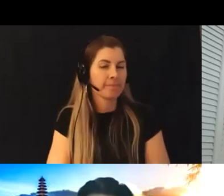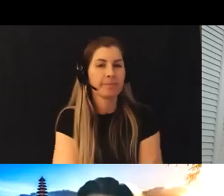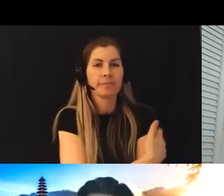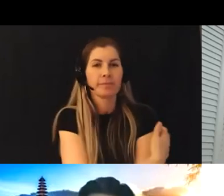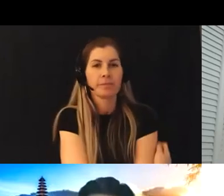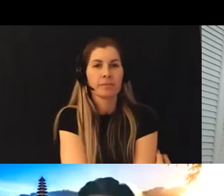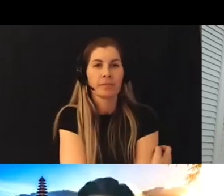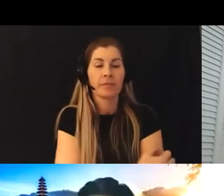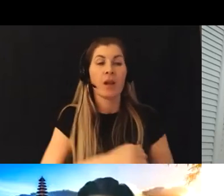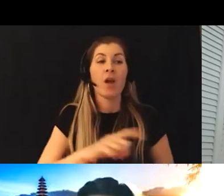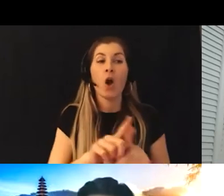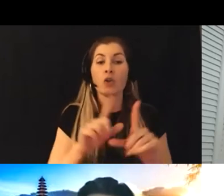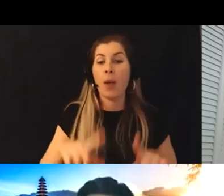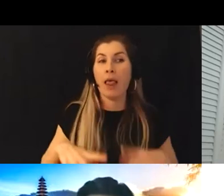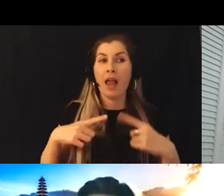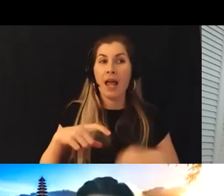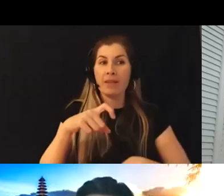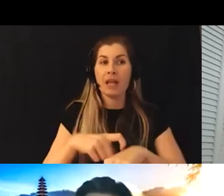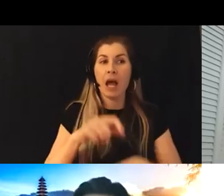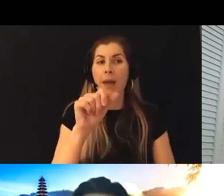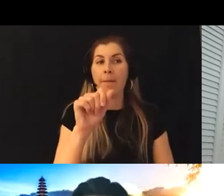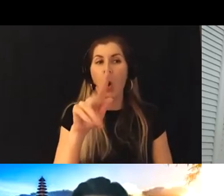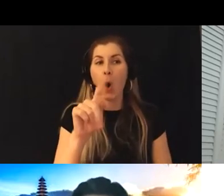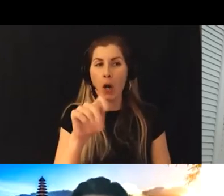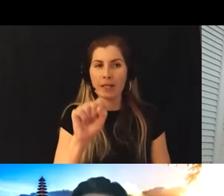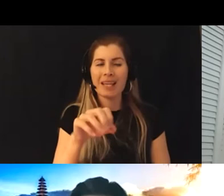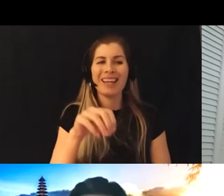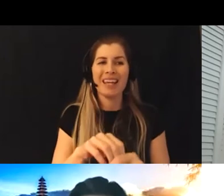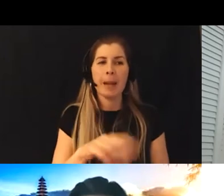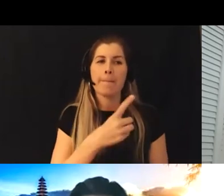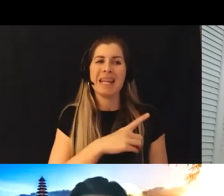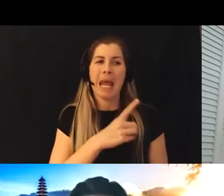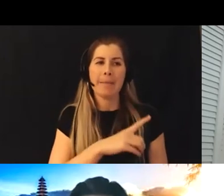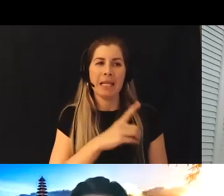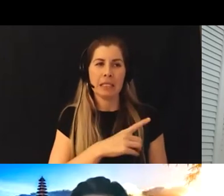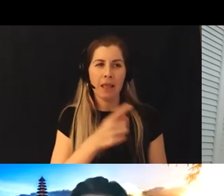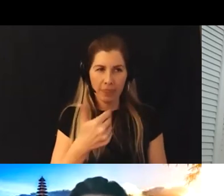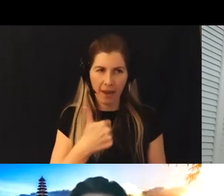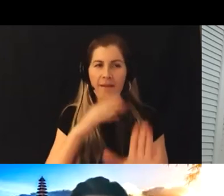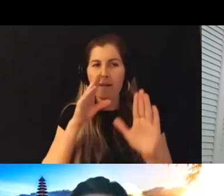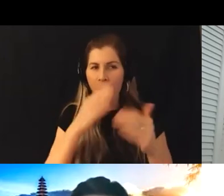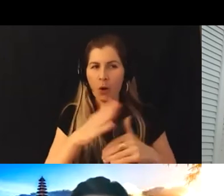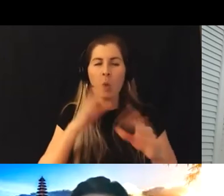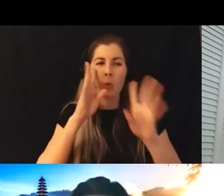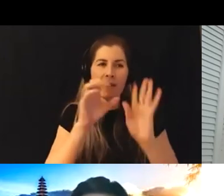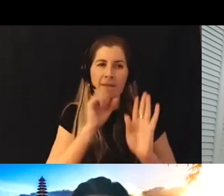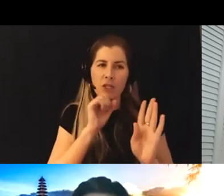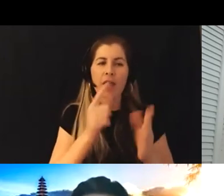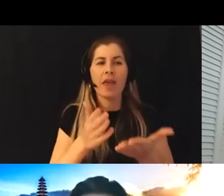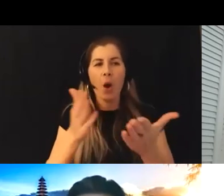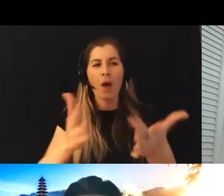And Lifetime Arts in Minneapolis, that they focus on creative aging and arts, and they offer a whole series of online